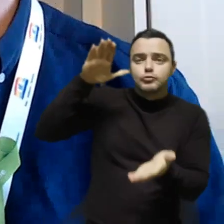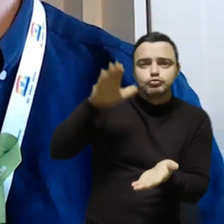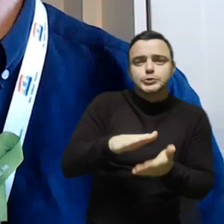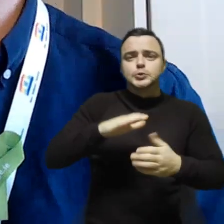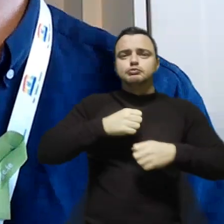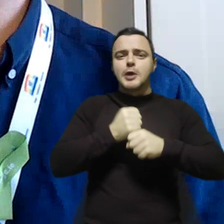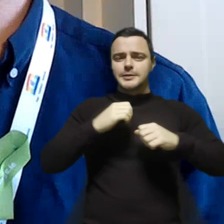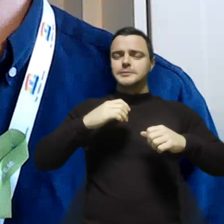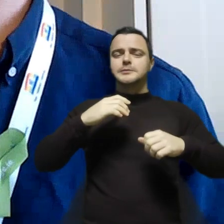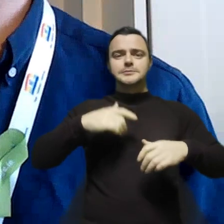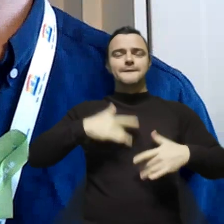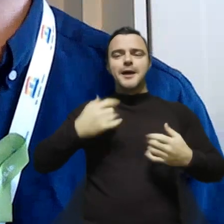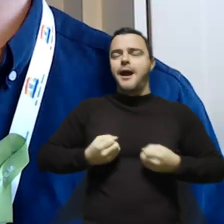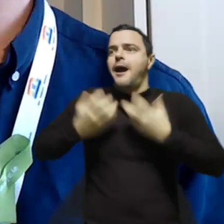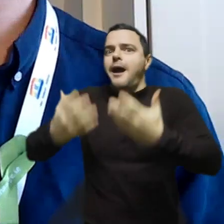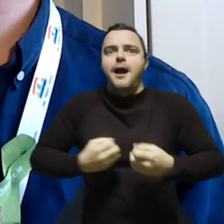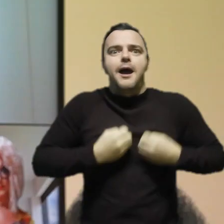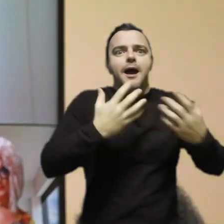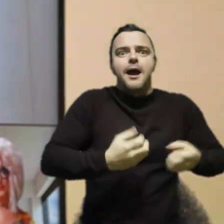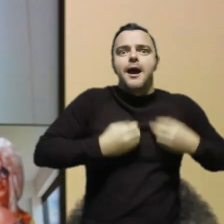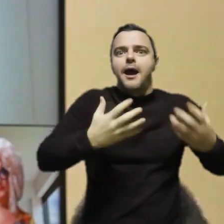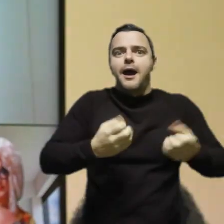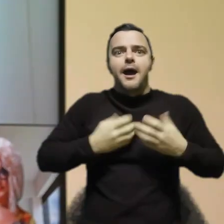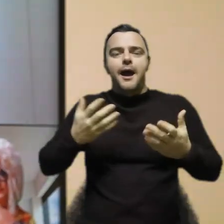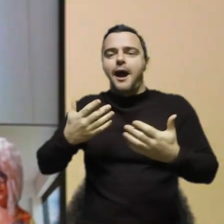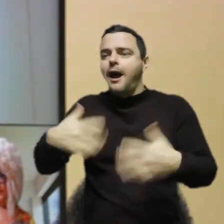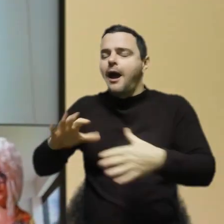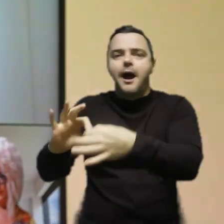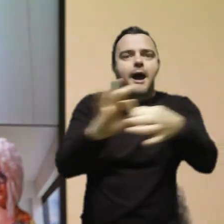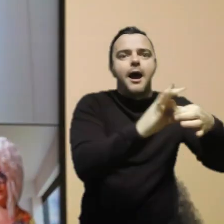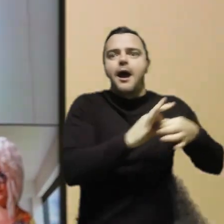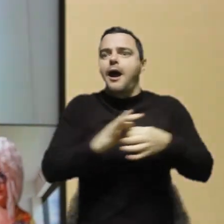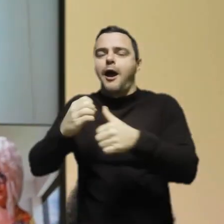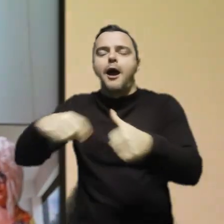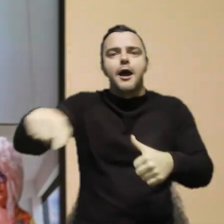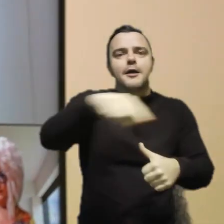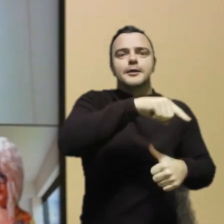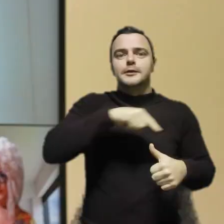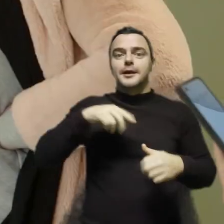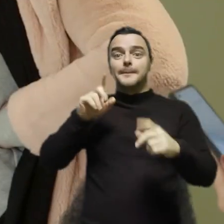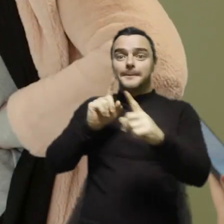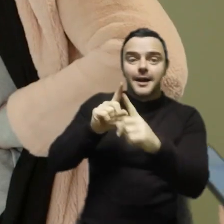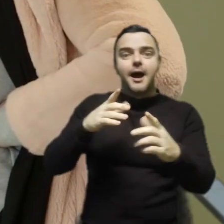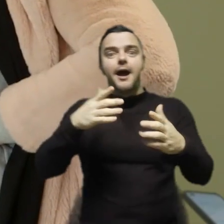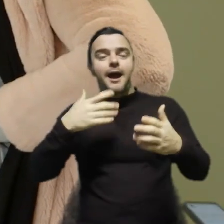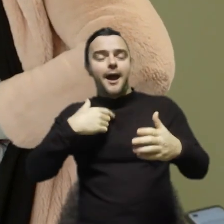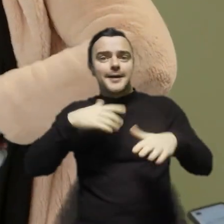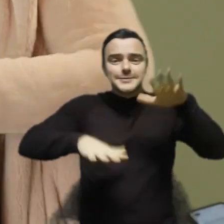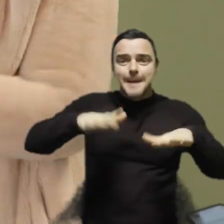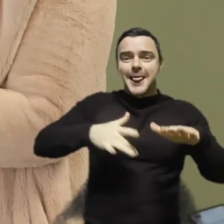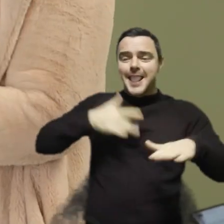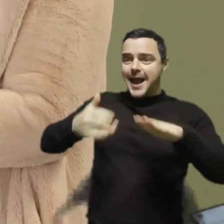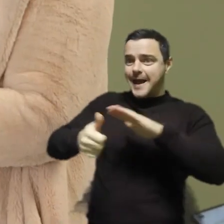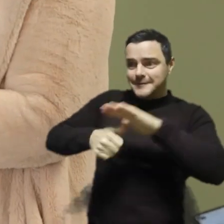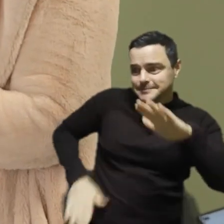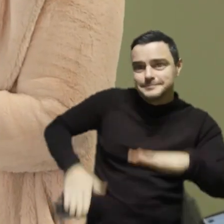stress is by building a space for us to connect with others who share similar lived experiences and have